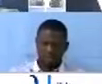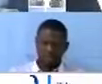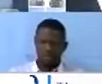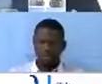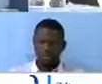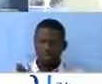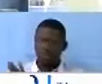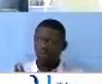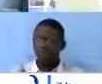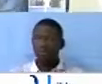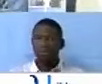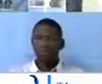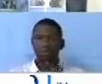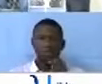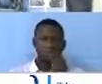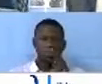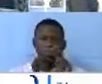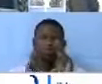What do you say on the top?